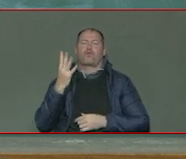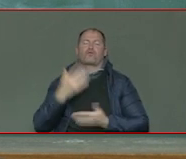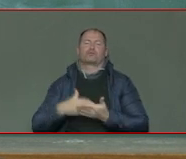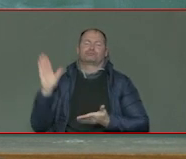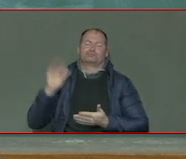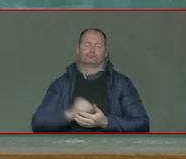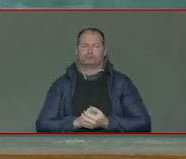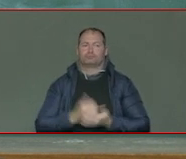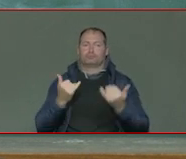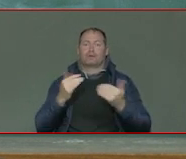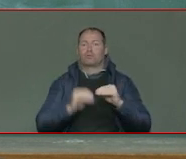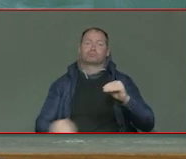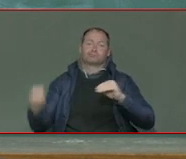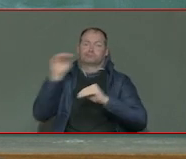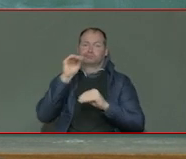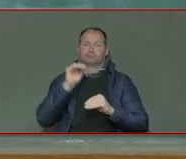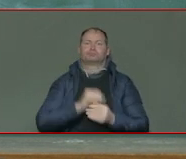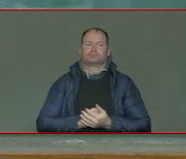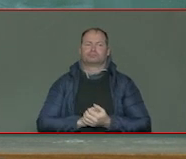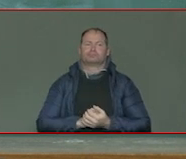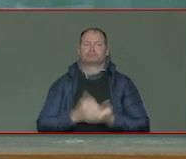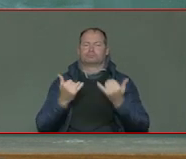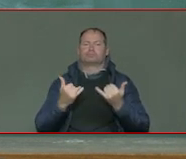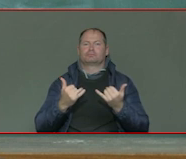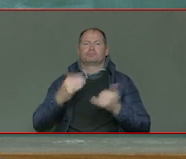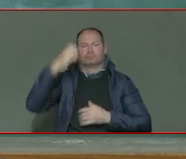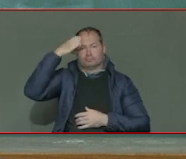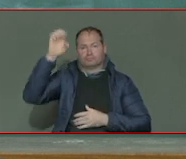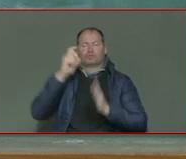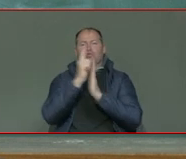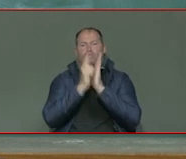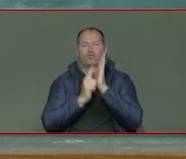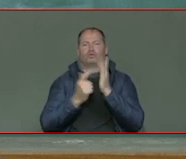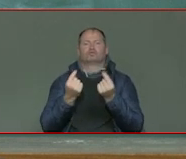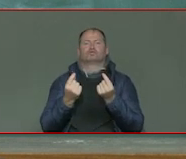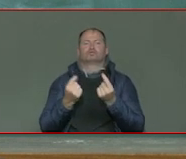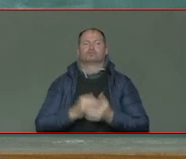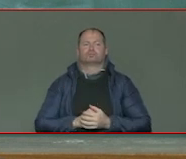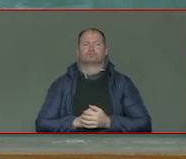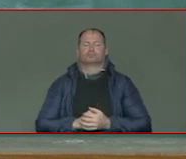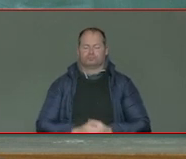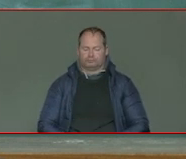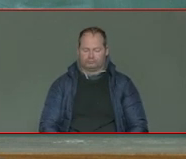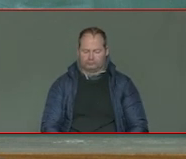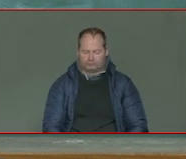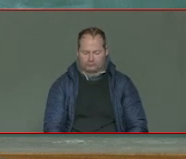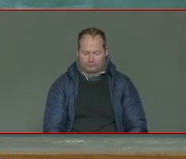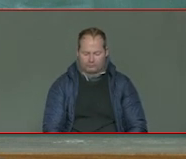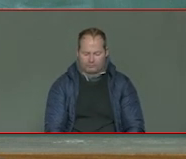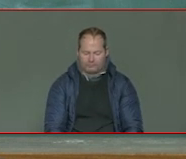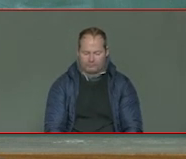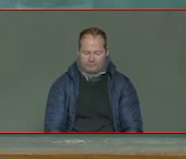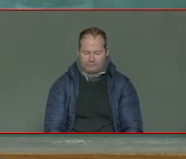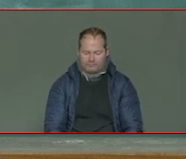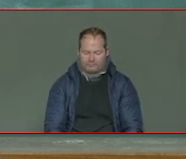must take it to the top. So I apply my exponential laws. So it's 1 over 2 x to the power negative 3 quarters.